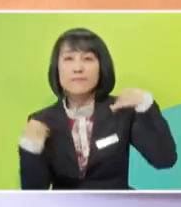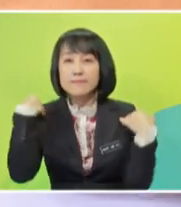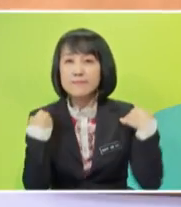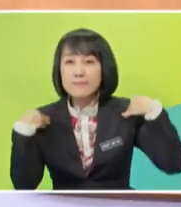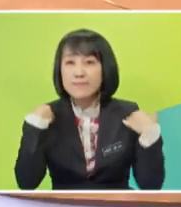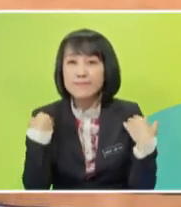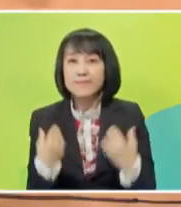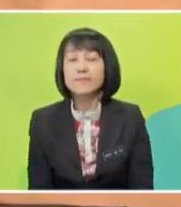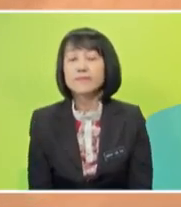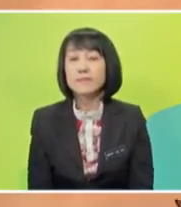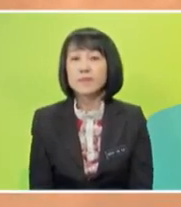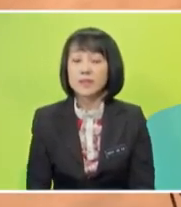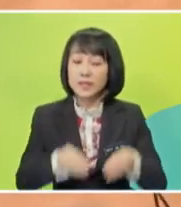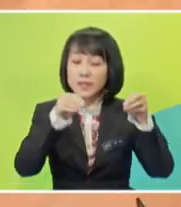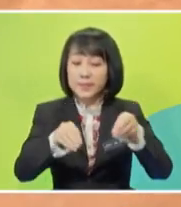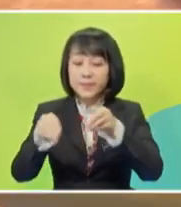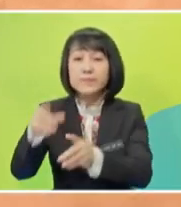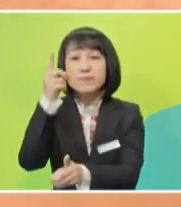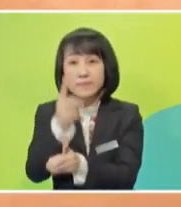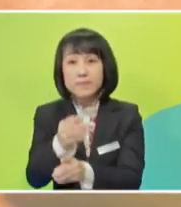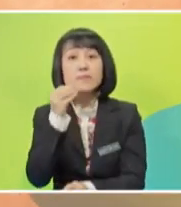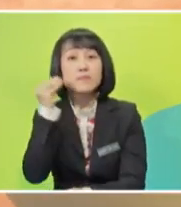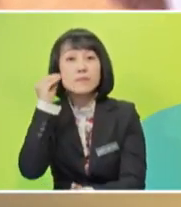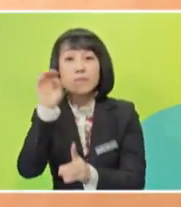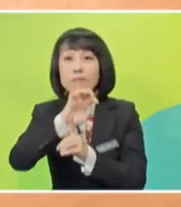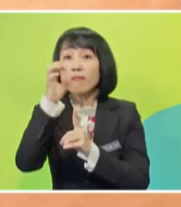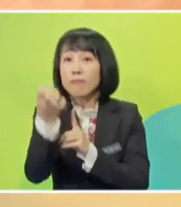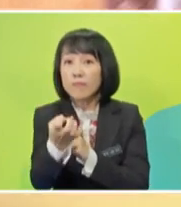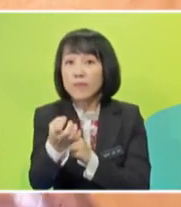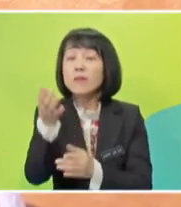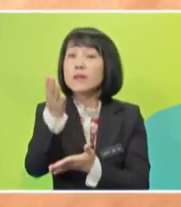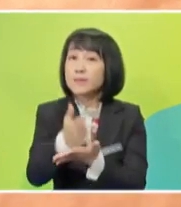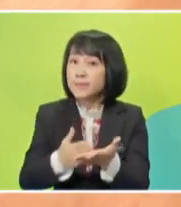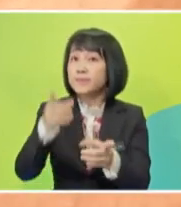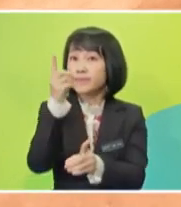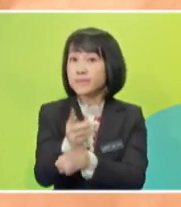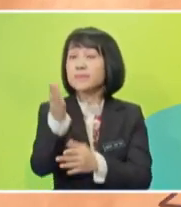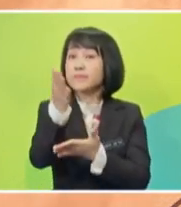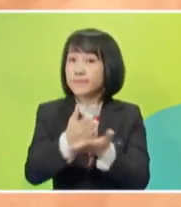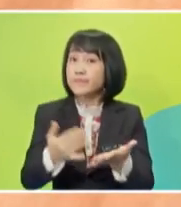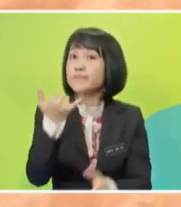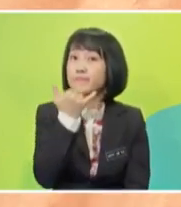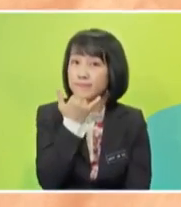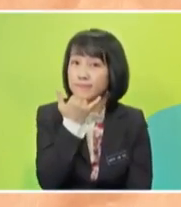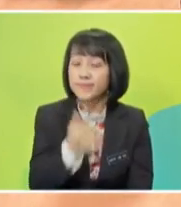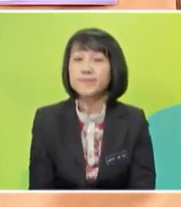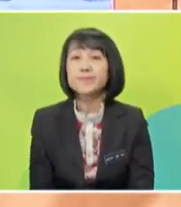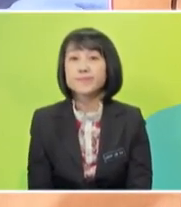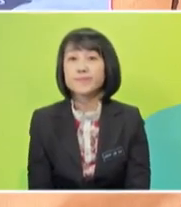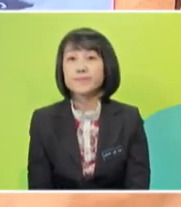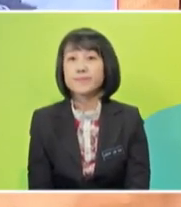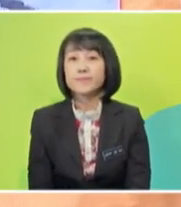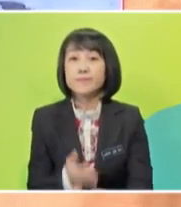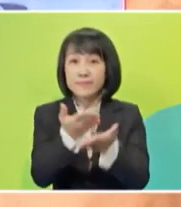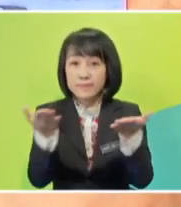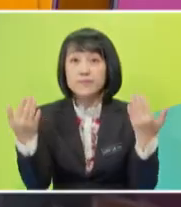they placed at the right habitats? So some are correct, some are wrong. So now, pupils, I'm sure you have your paper with